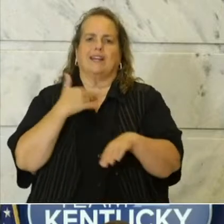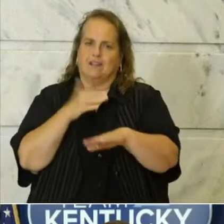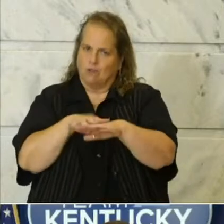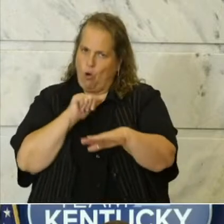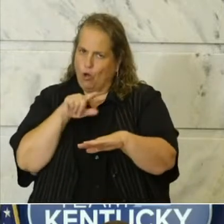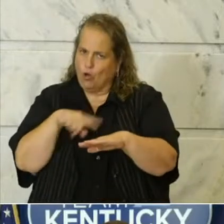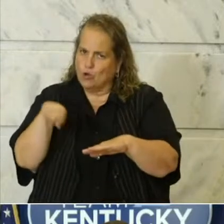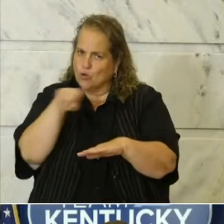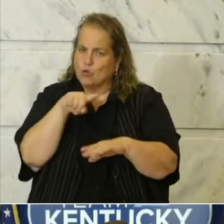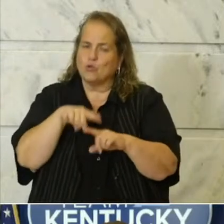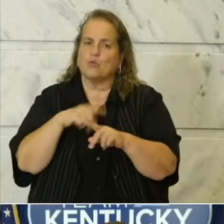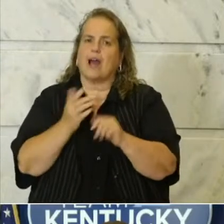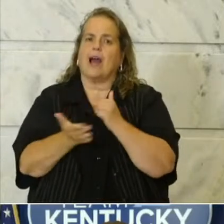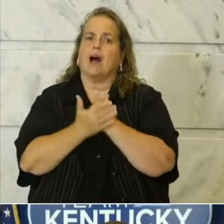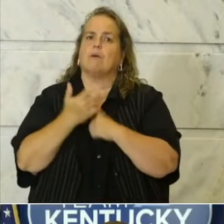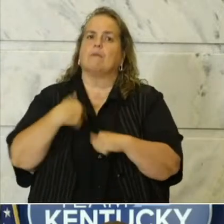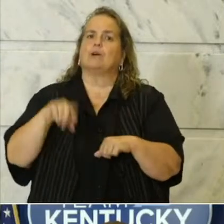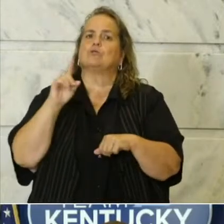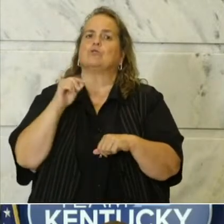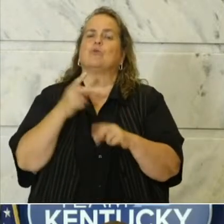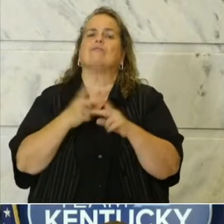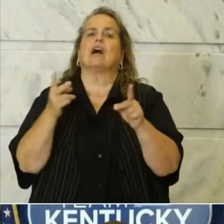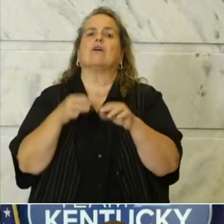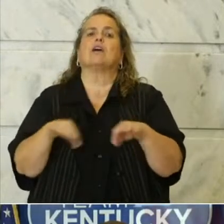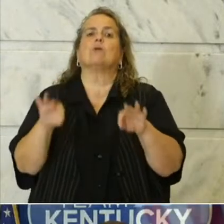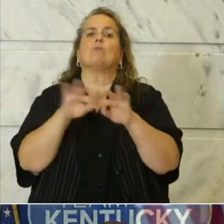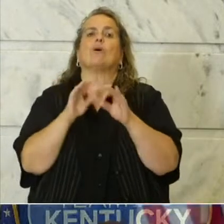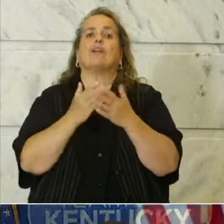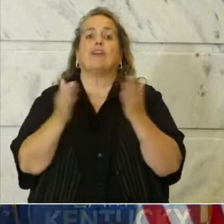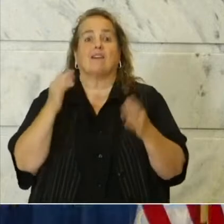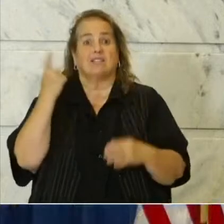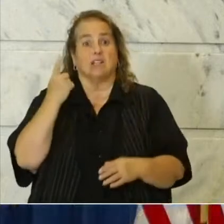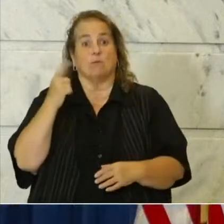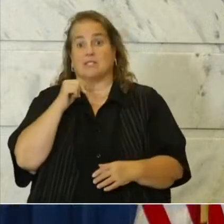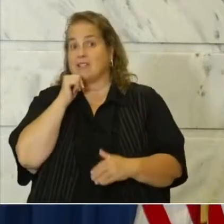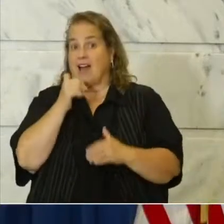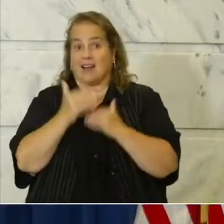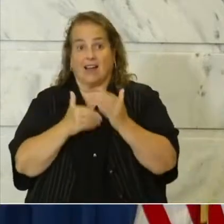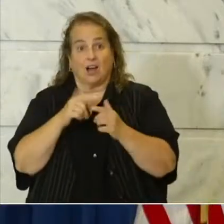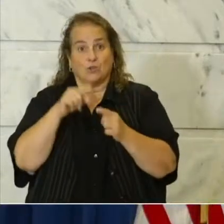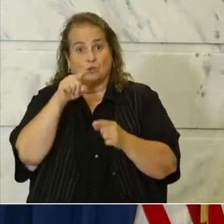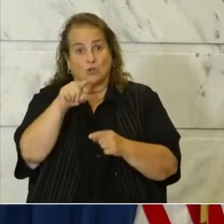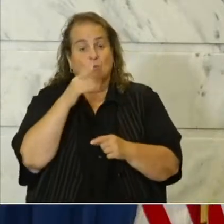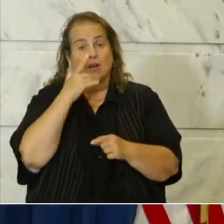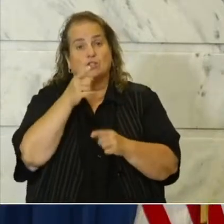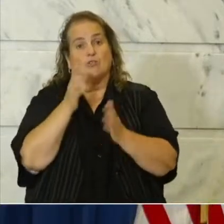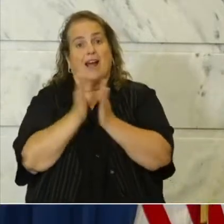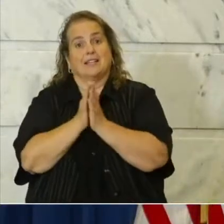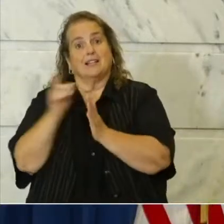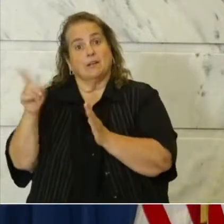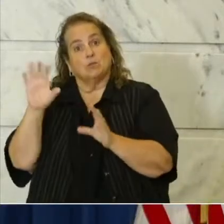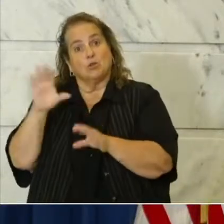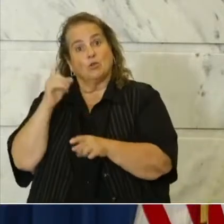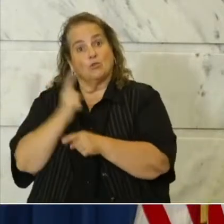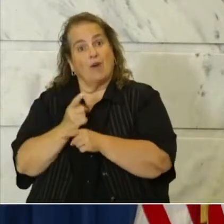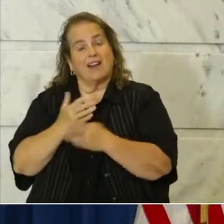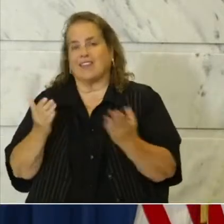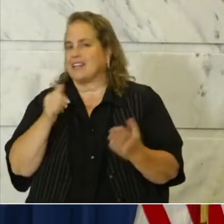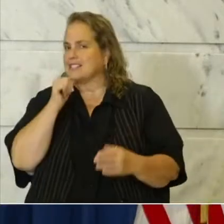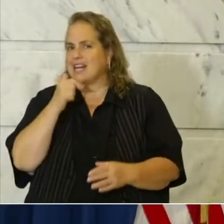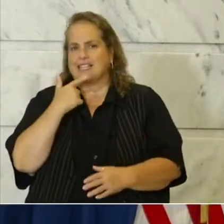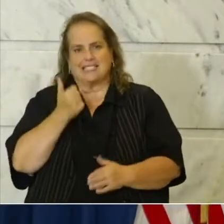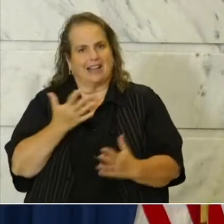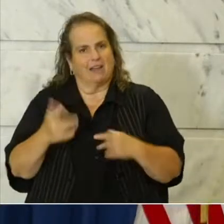a critically important thing. And if somebody's unkind to you because you're asking them to do the right thing, it doesn't say anything about